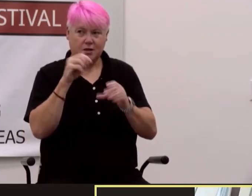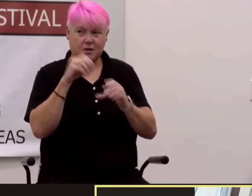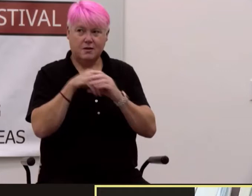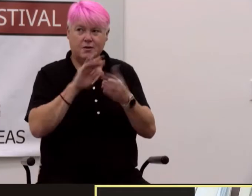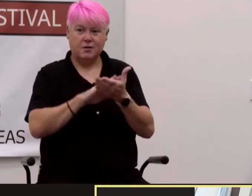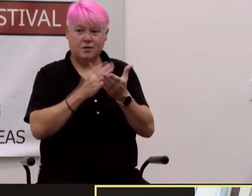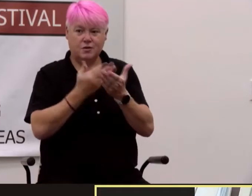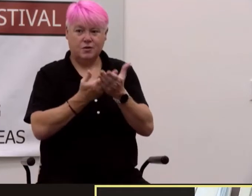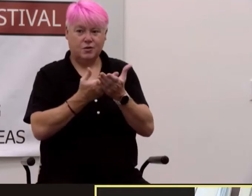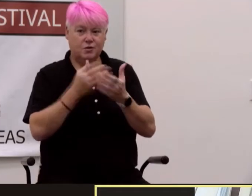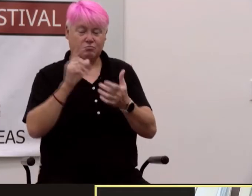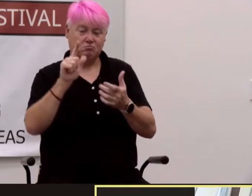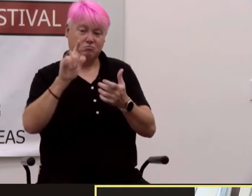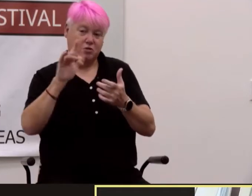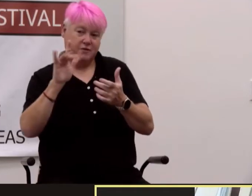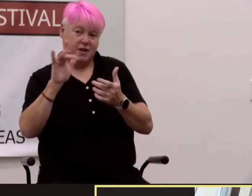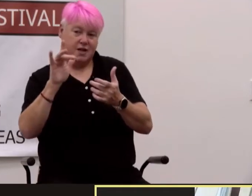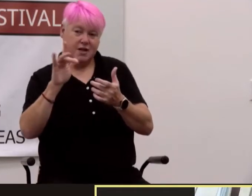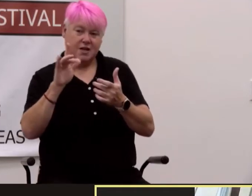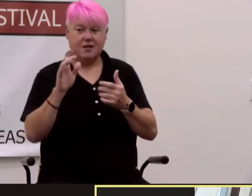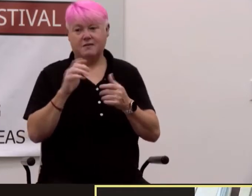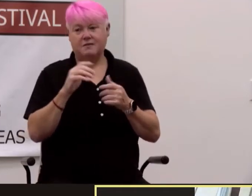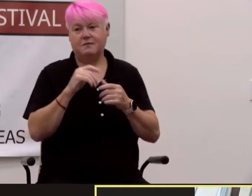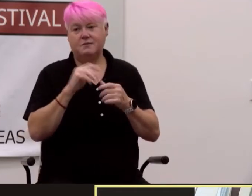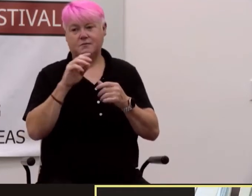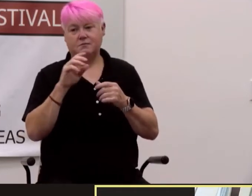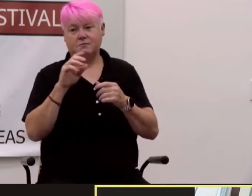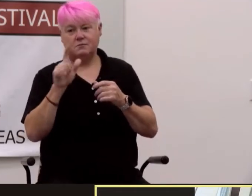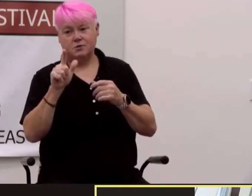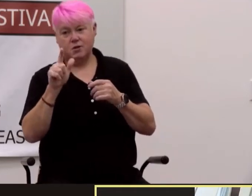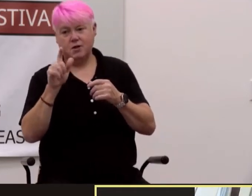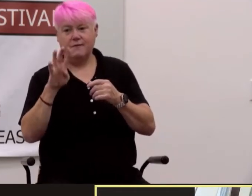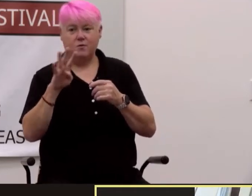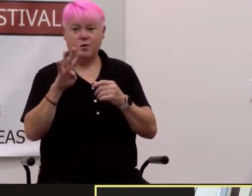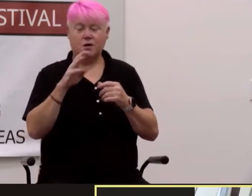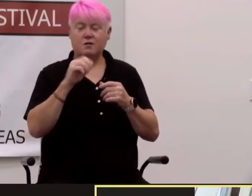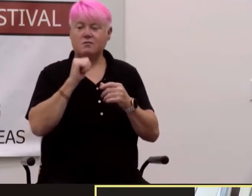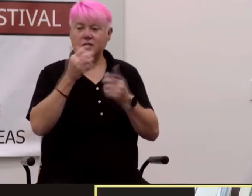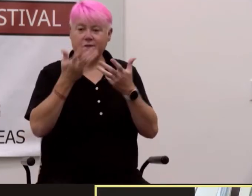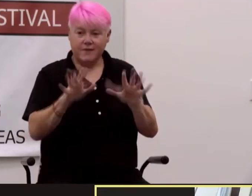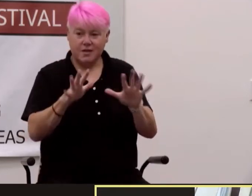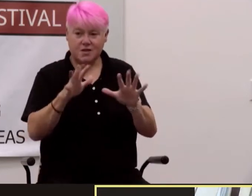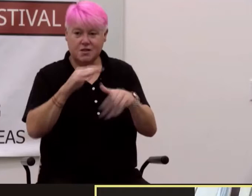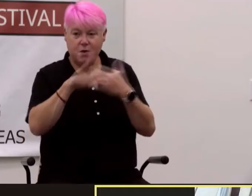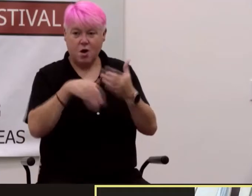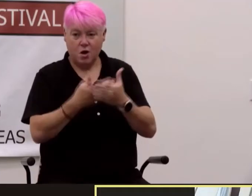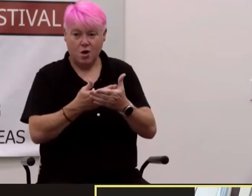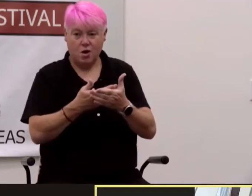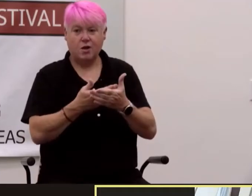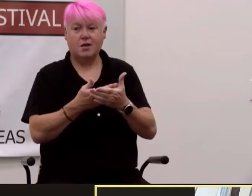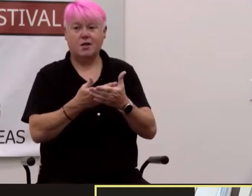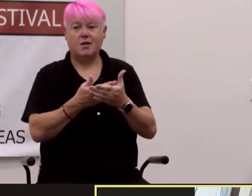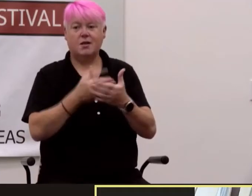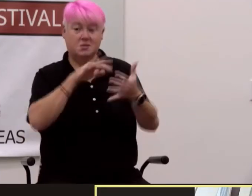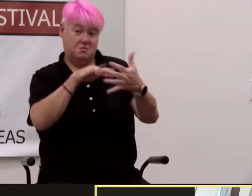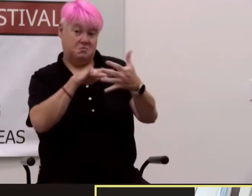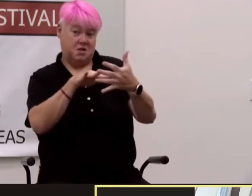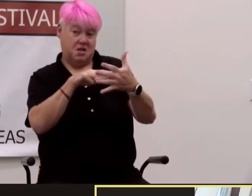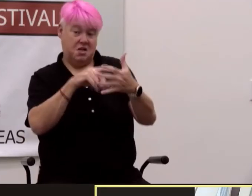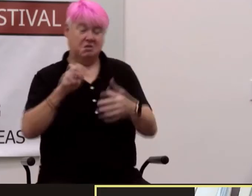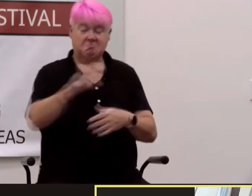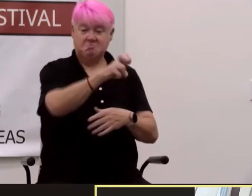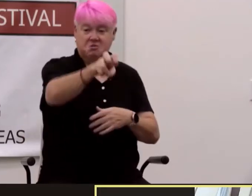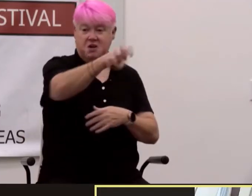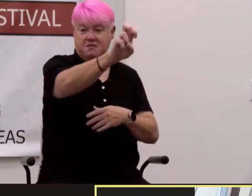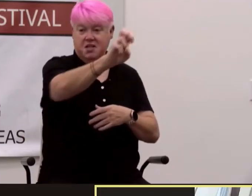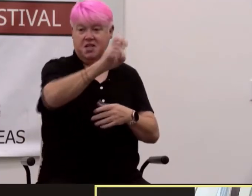24. I took my wine studies. I didn't finish them all, but I did my wine studies. I did a lot of traveling